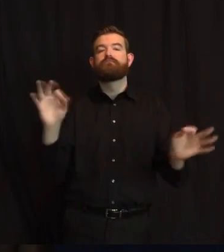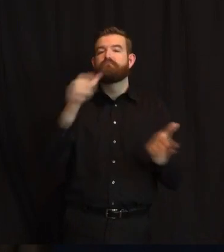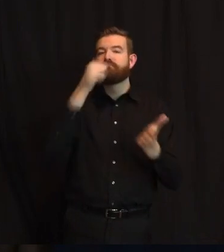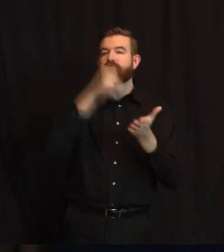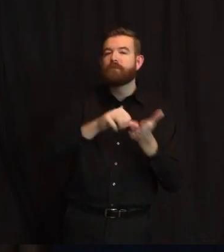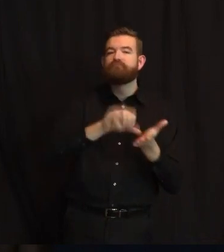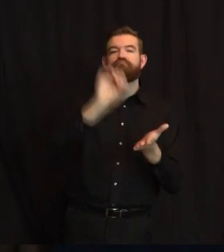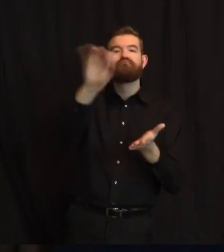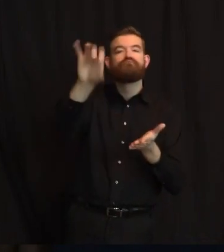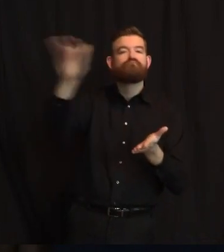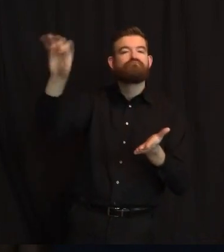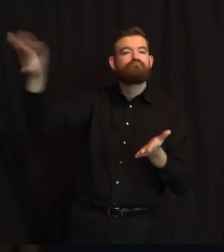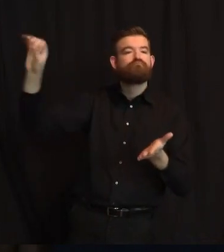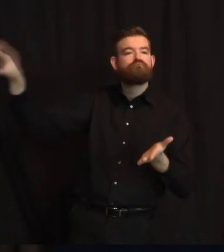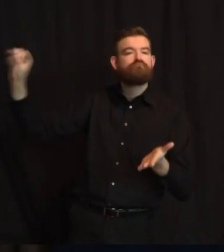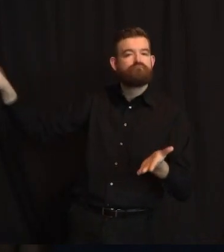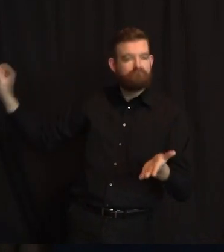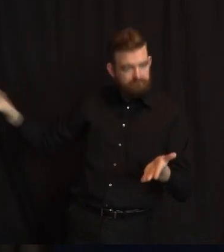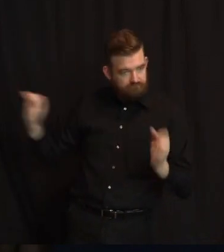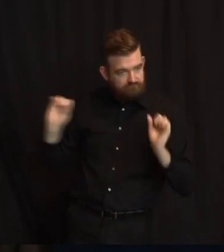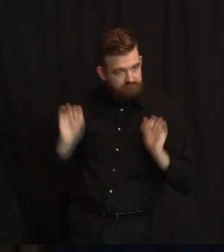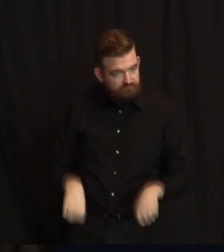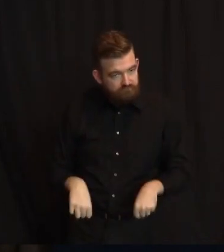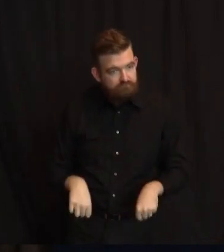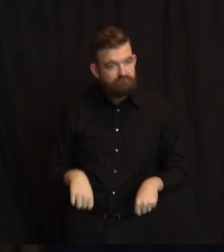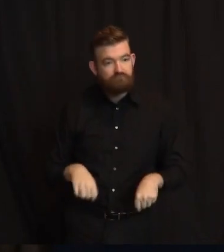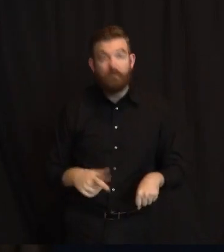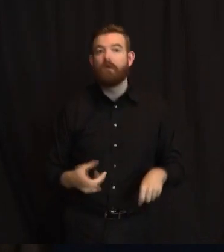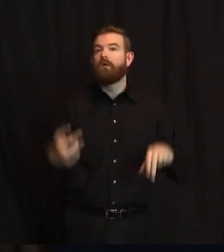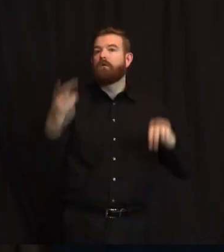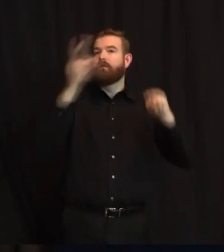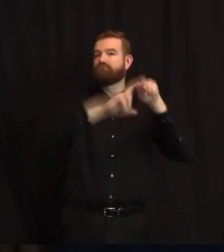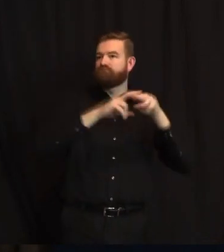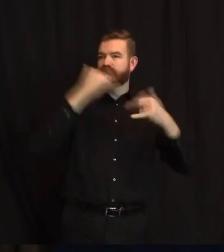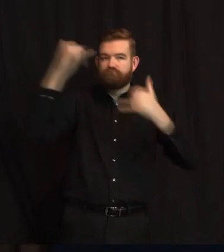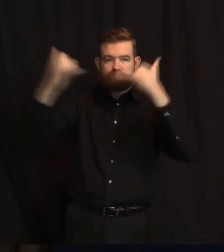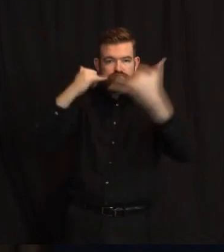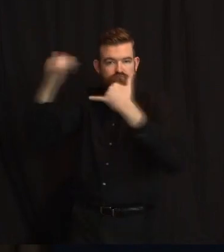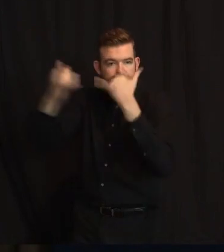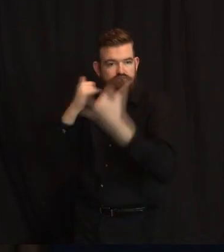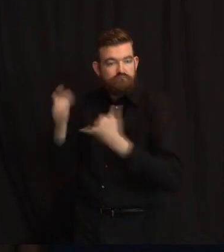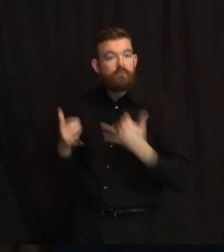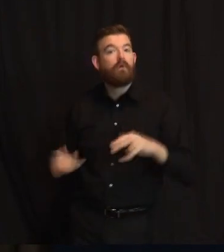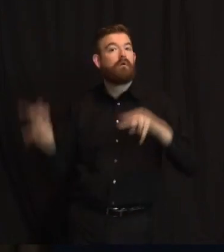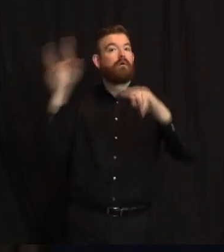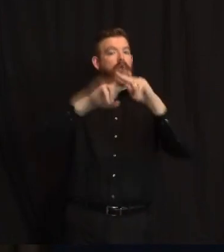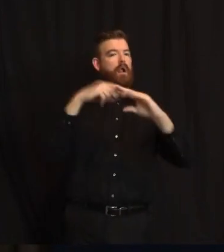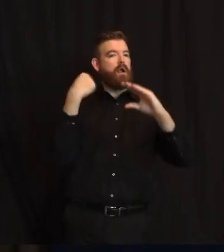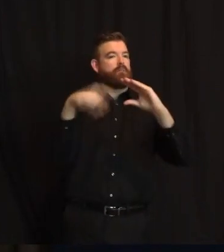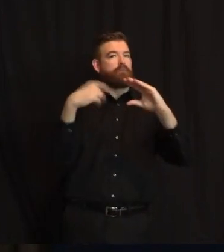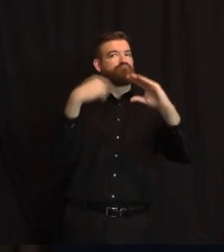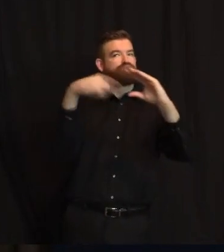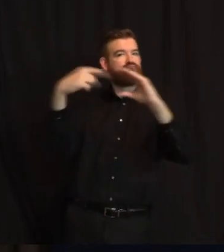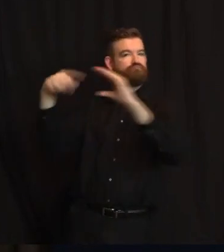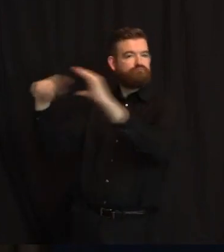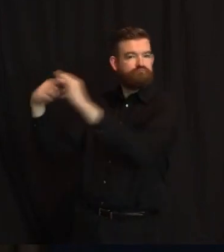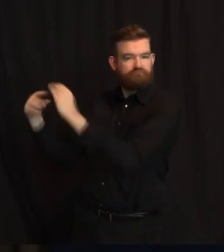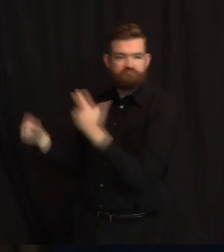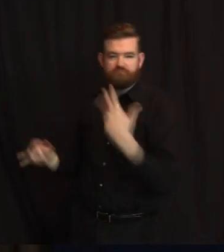ones. We increased the number of phone calls, and we increased our JPay emails to enable alternatives to